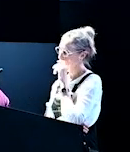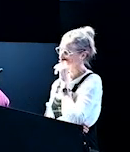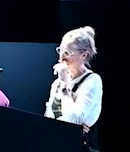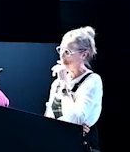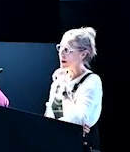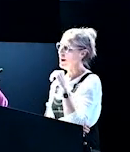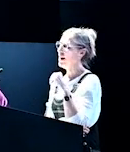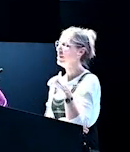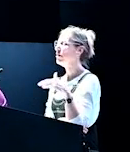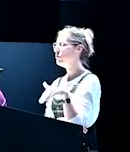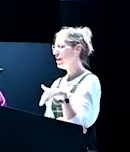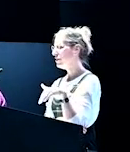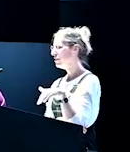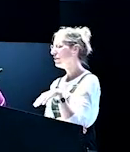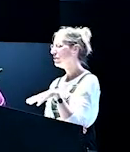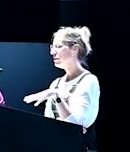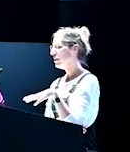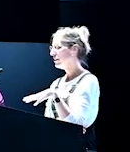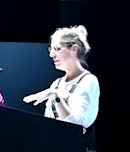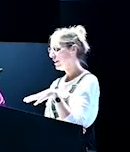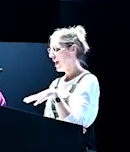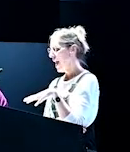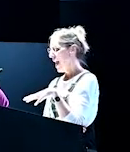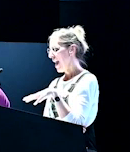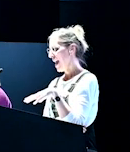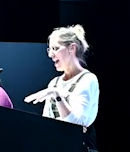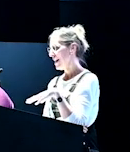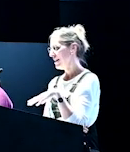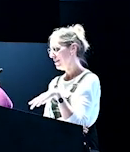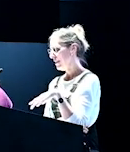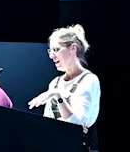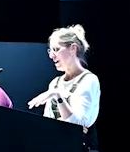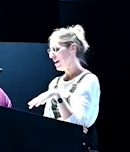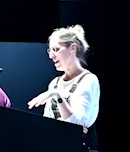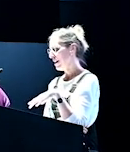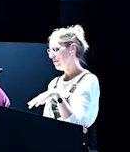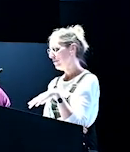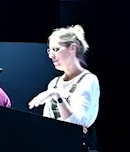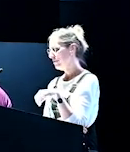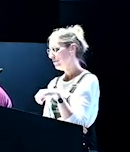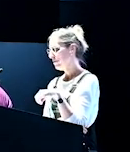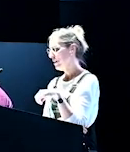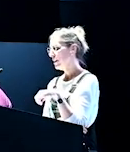architects and inventors are dyslexic, and